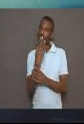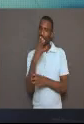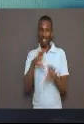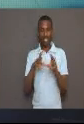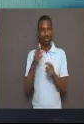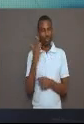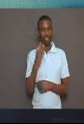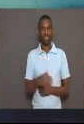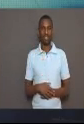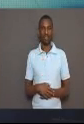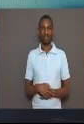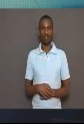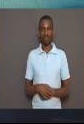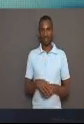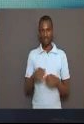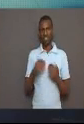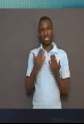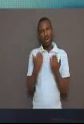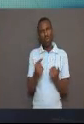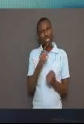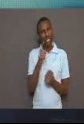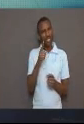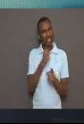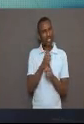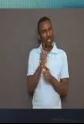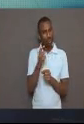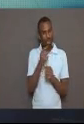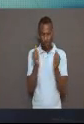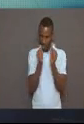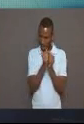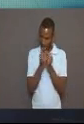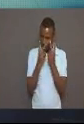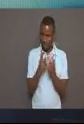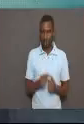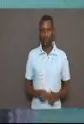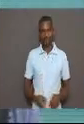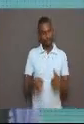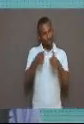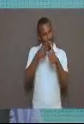ideas. Let us see if you were correct.